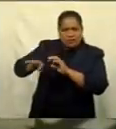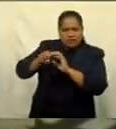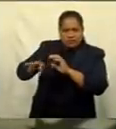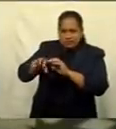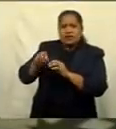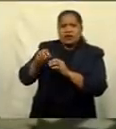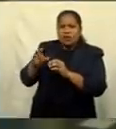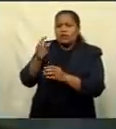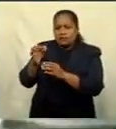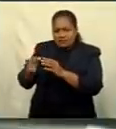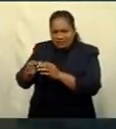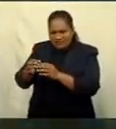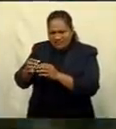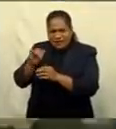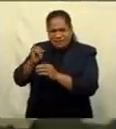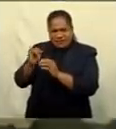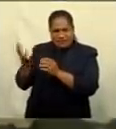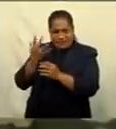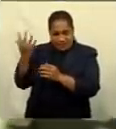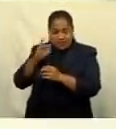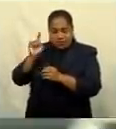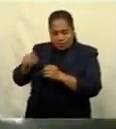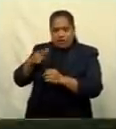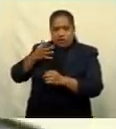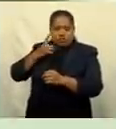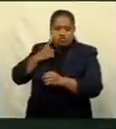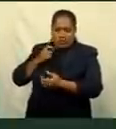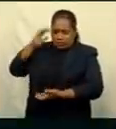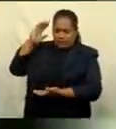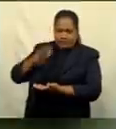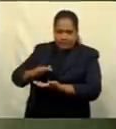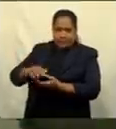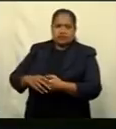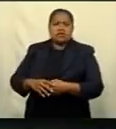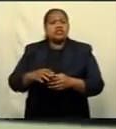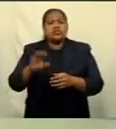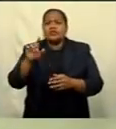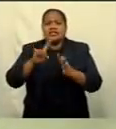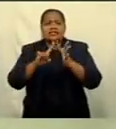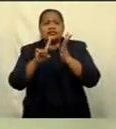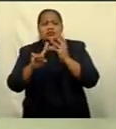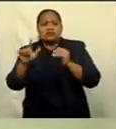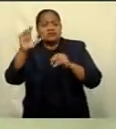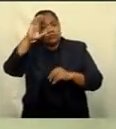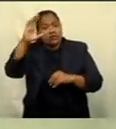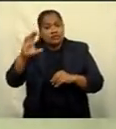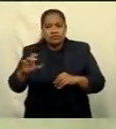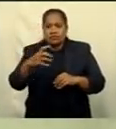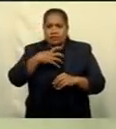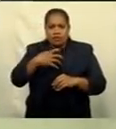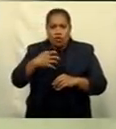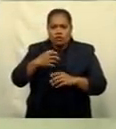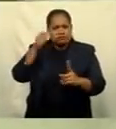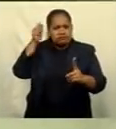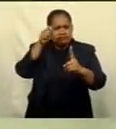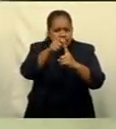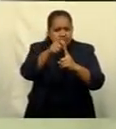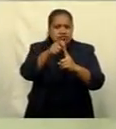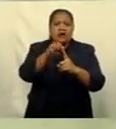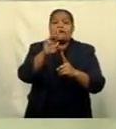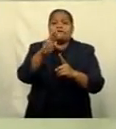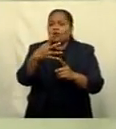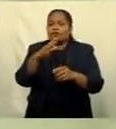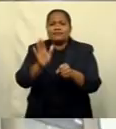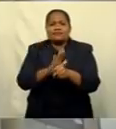diesel cars in 2035. EU countries will face more ambitious targets for expanding renewable